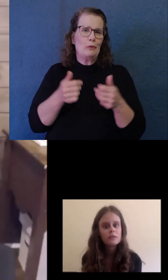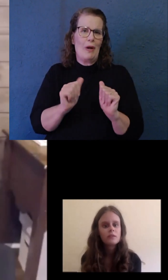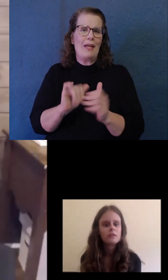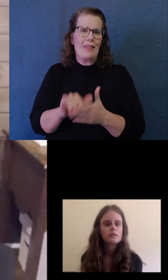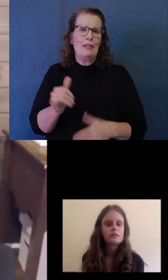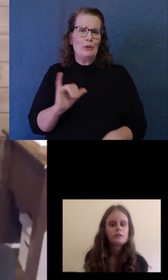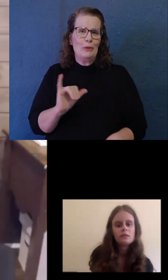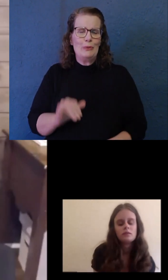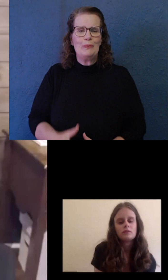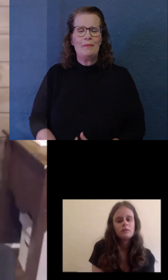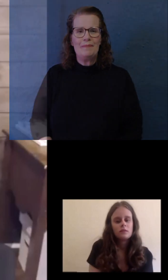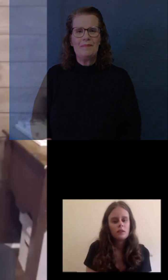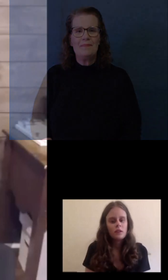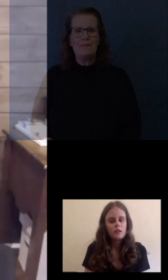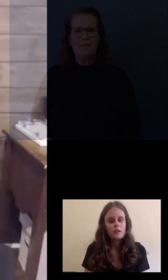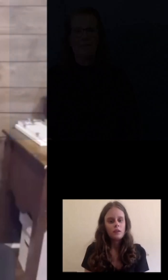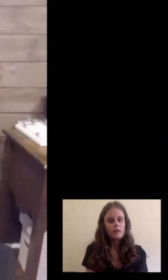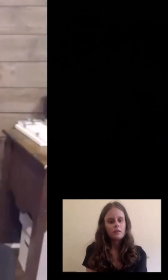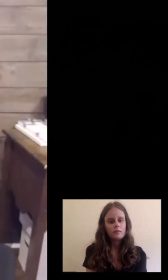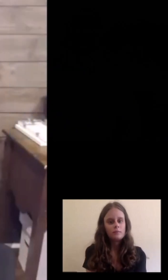too.